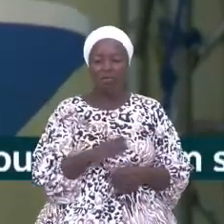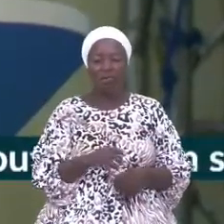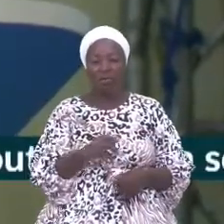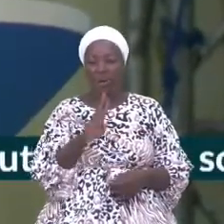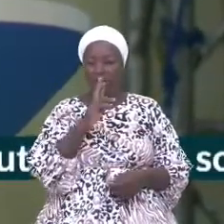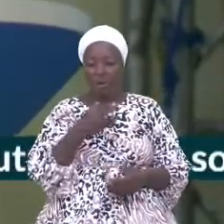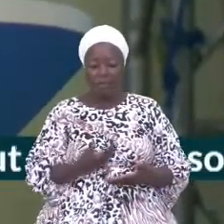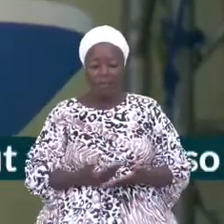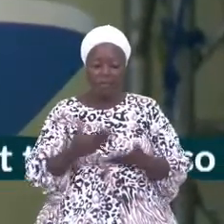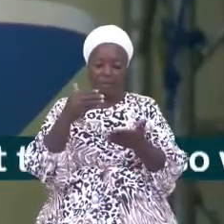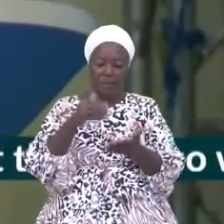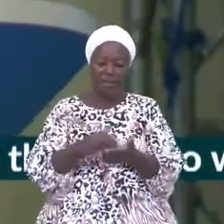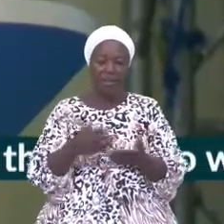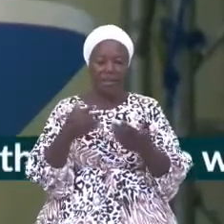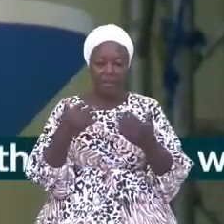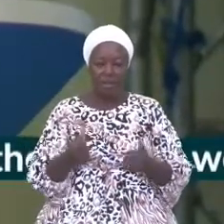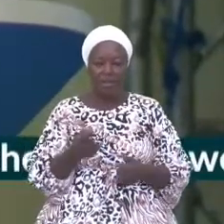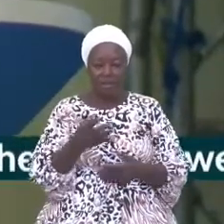to be